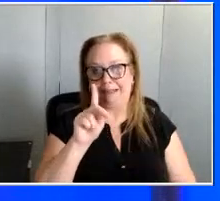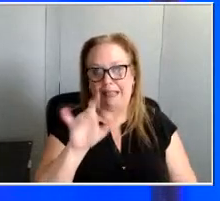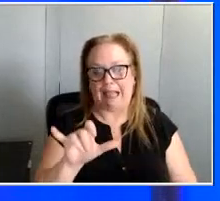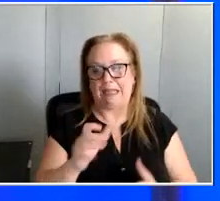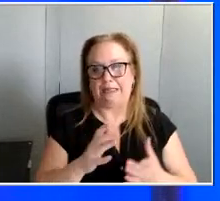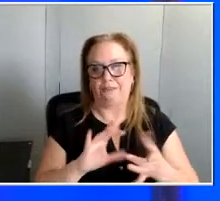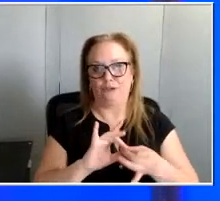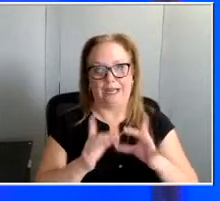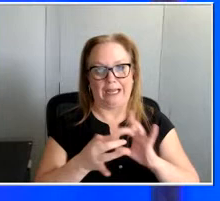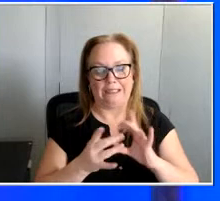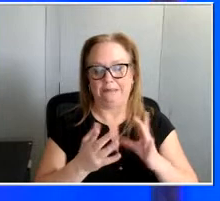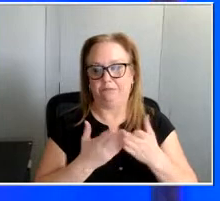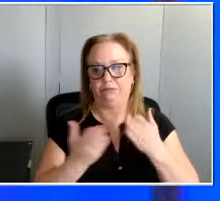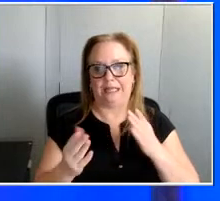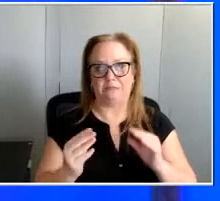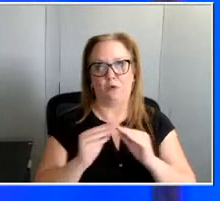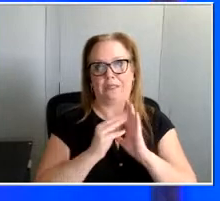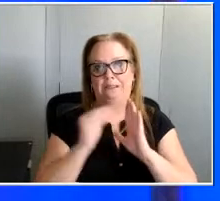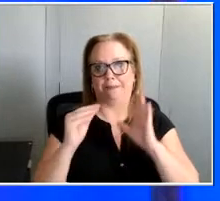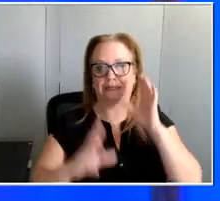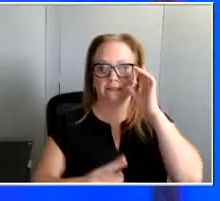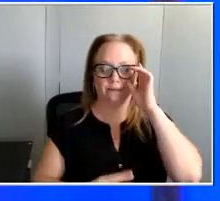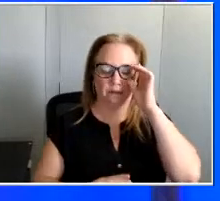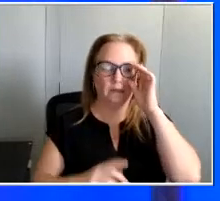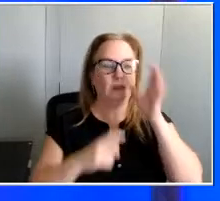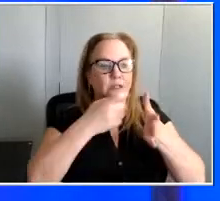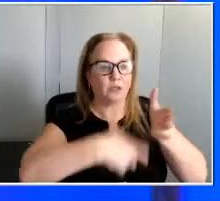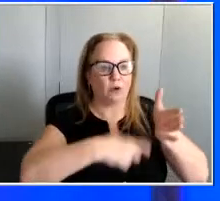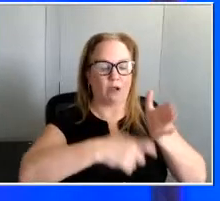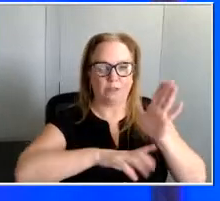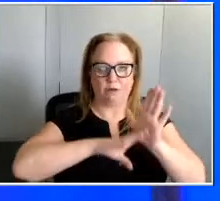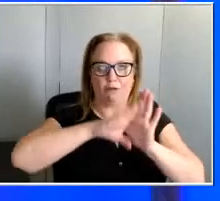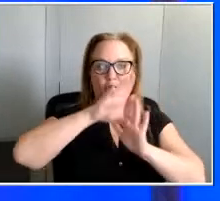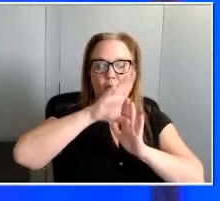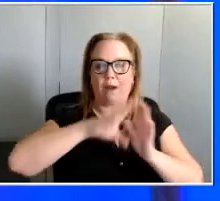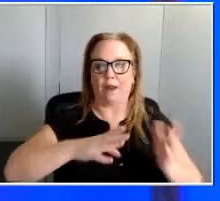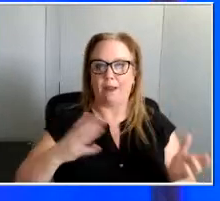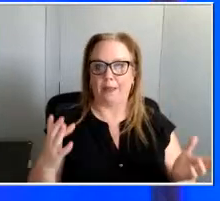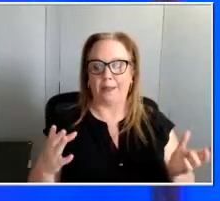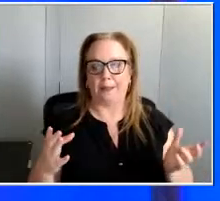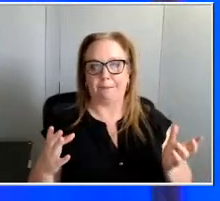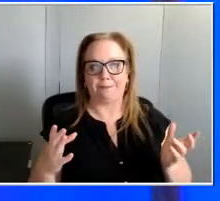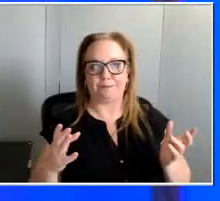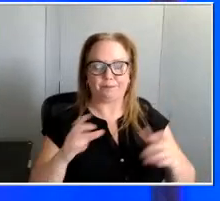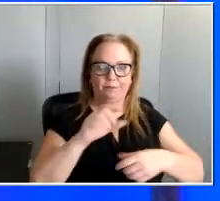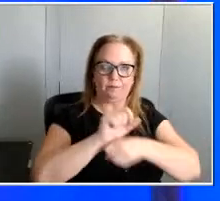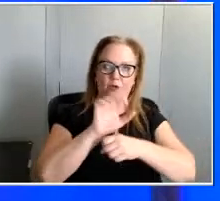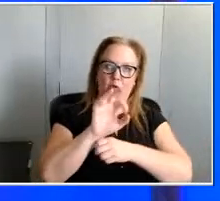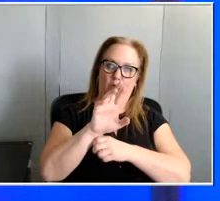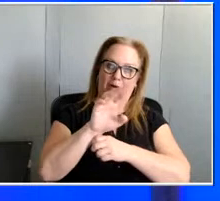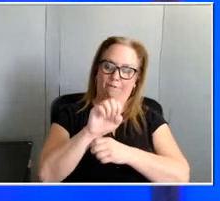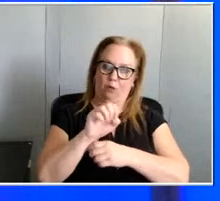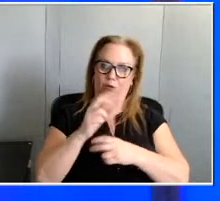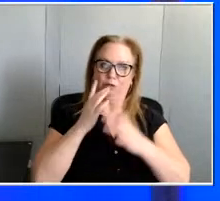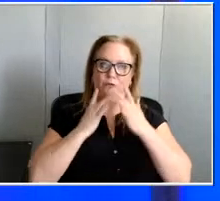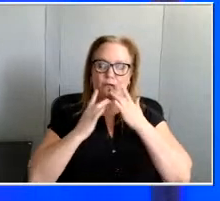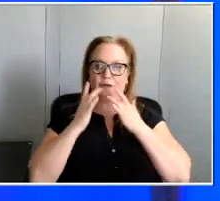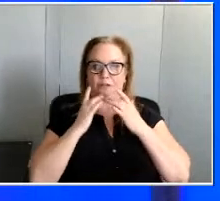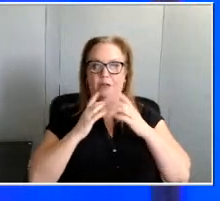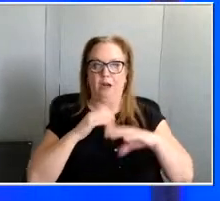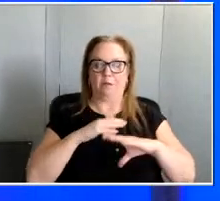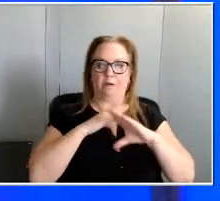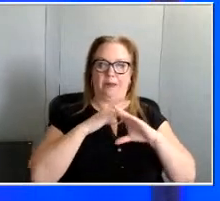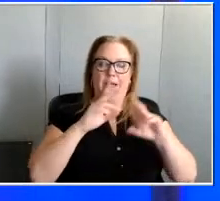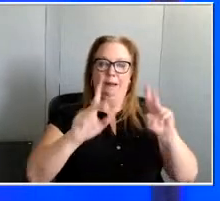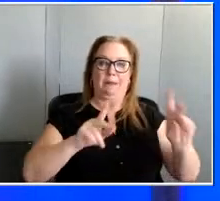of those things are more expensive. So costs are rising. And workforce shortages are preventing them from taking care of